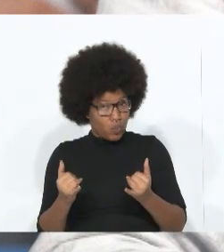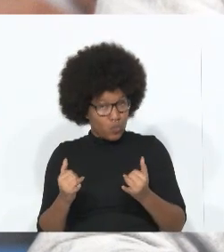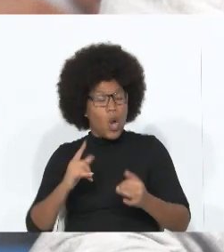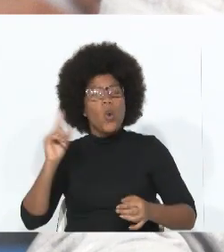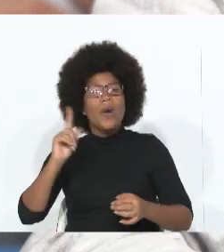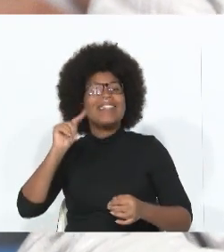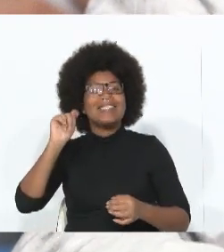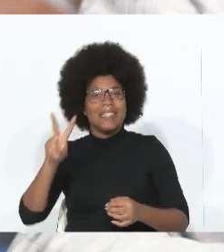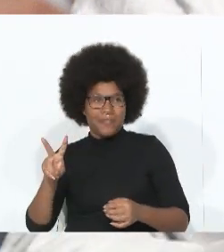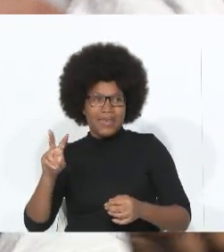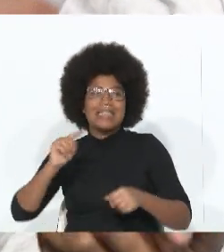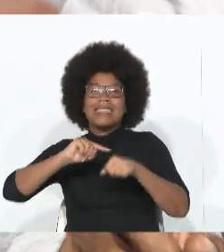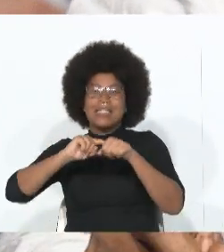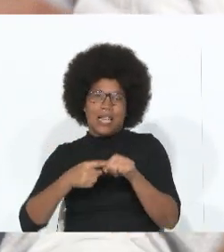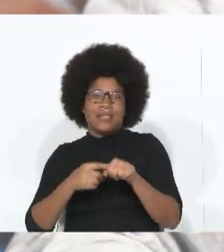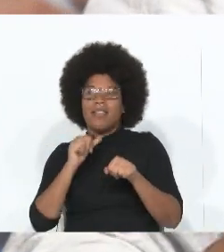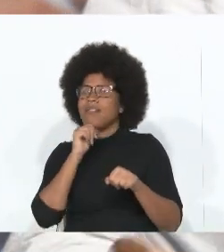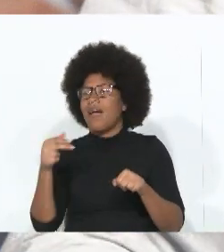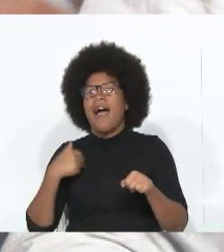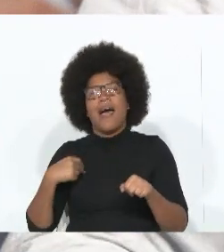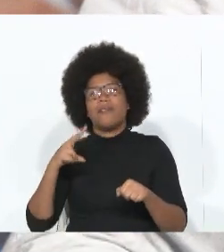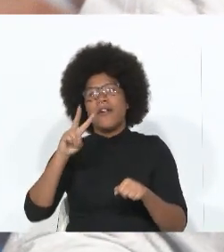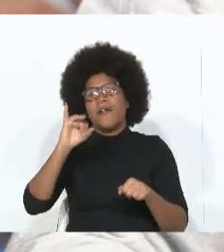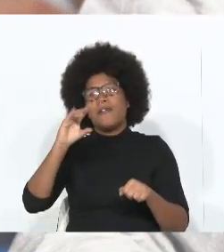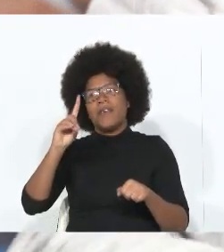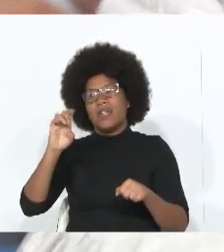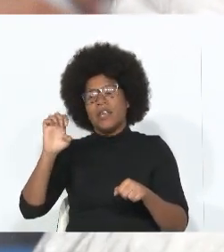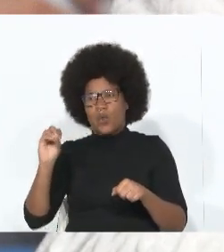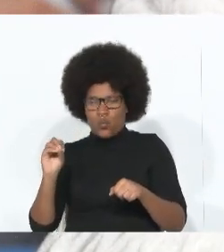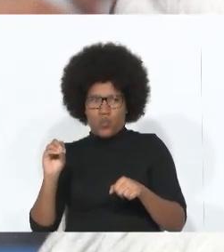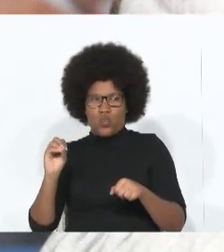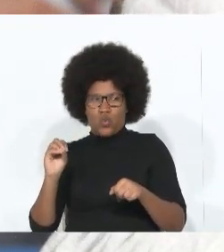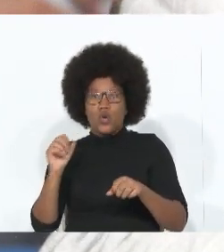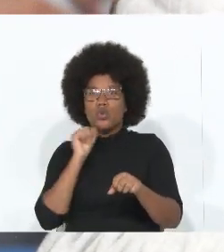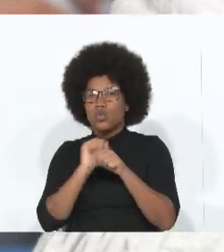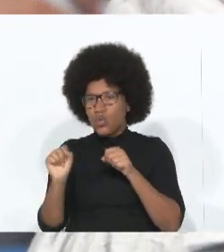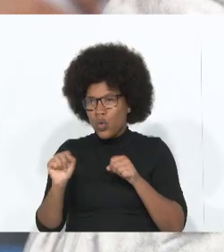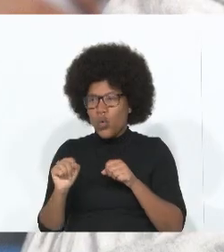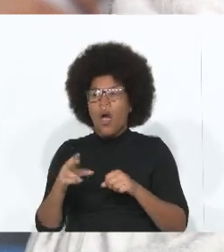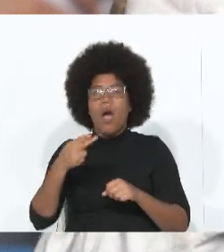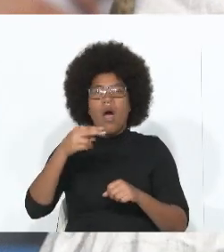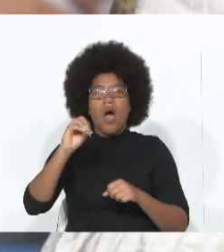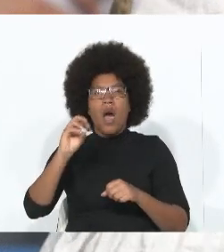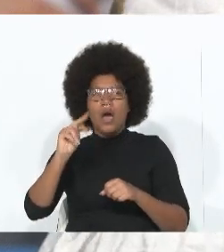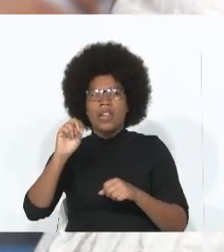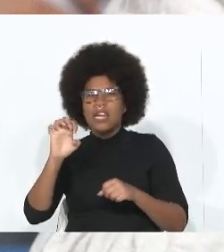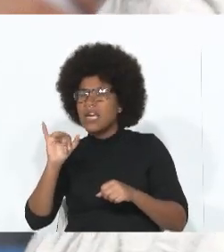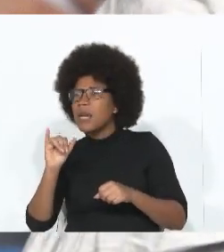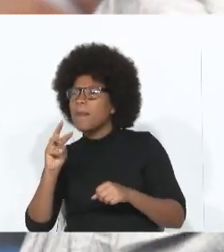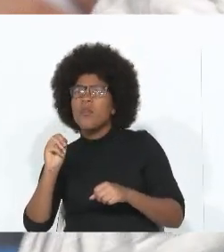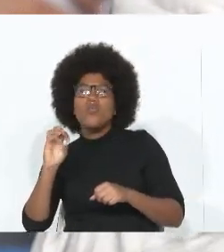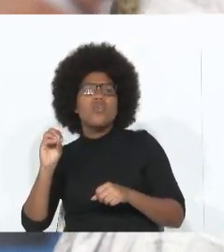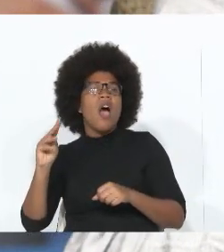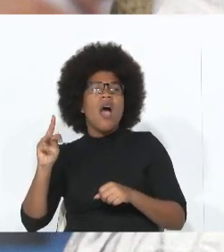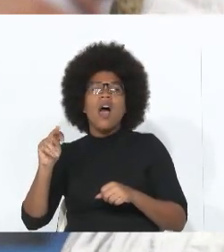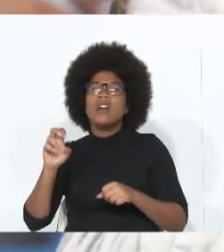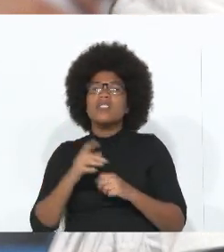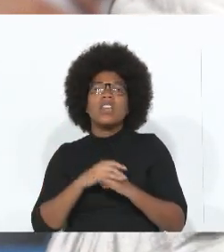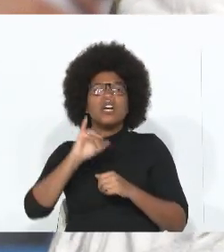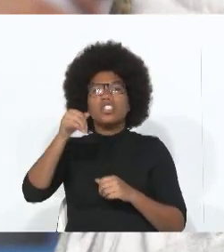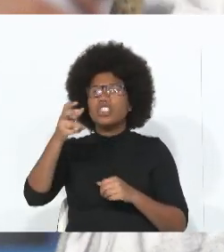started, there was no video yet. It wasn't invented yet. So Honeymooners, Lucy,